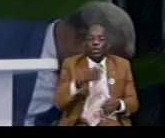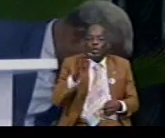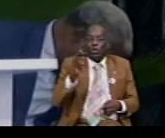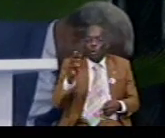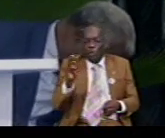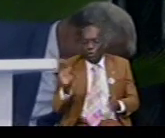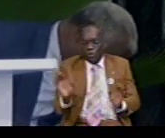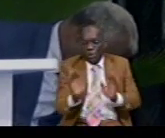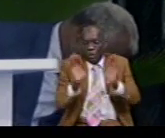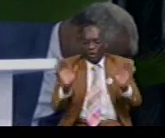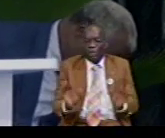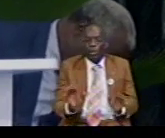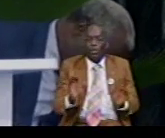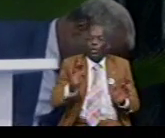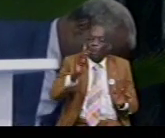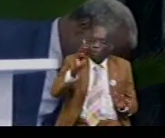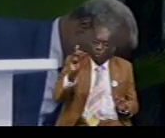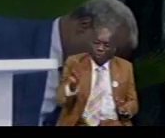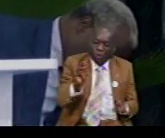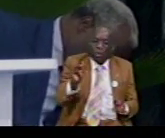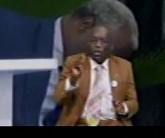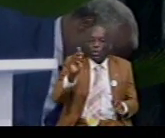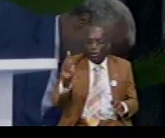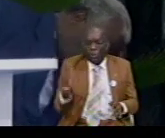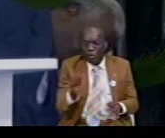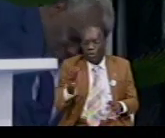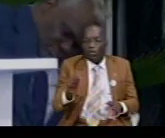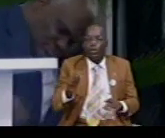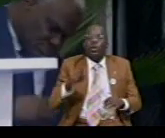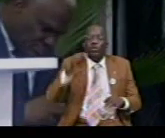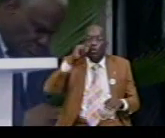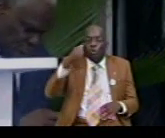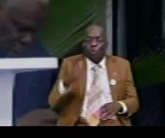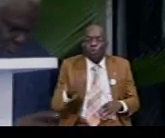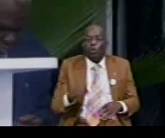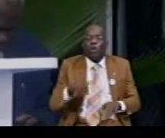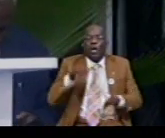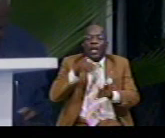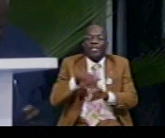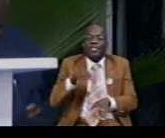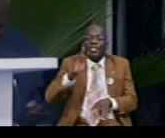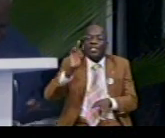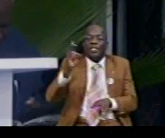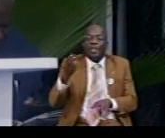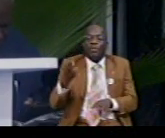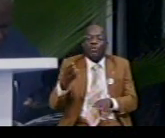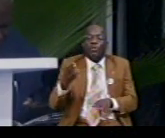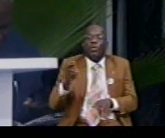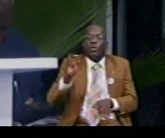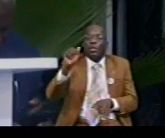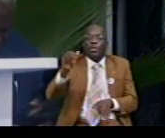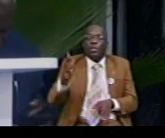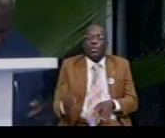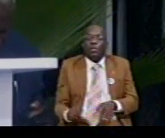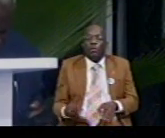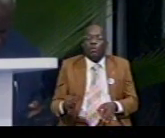at 7 a.m., ministers, church workers, and professional